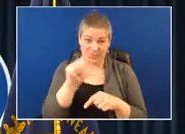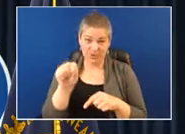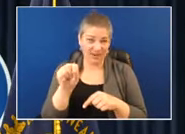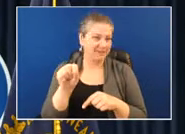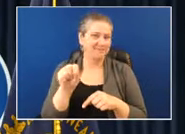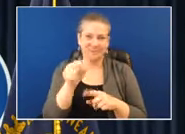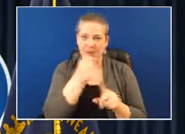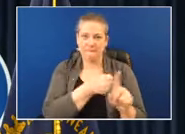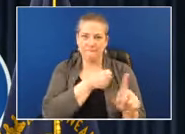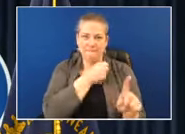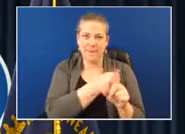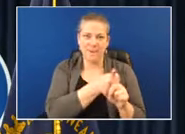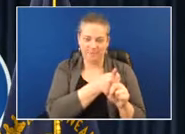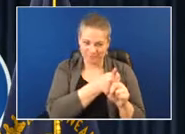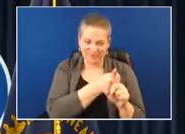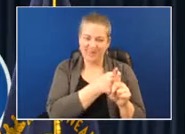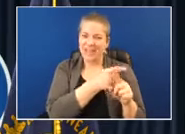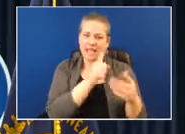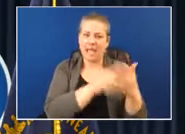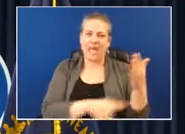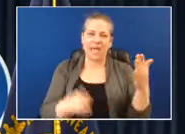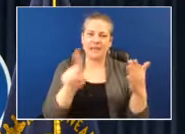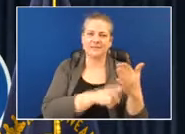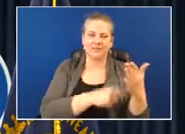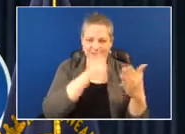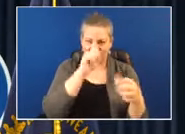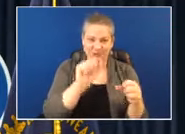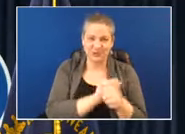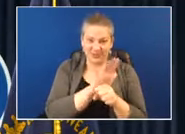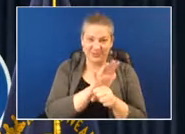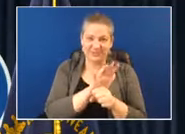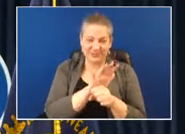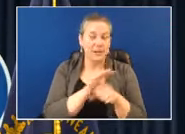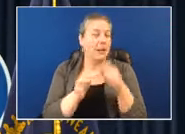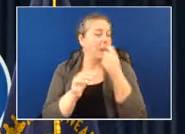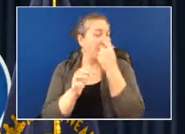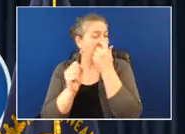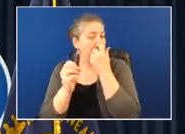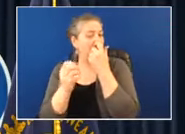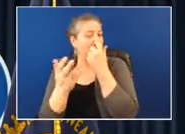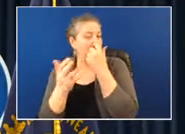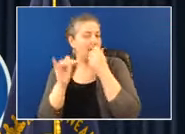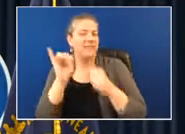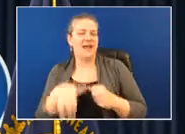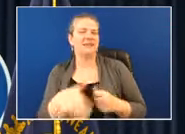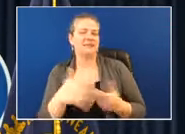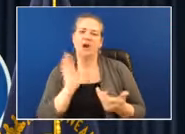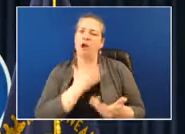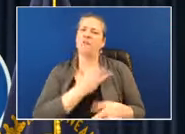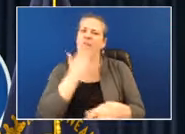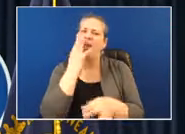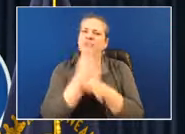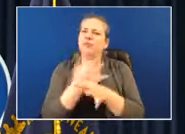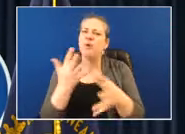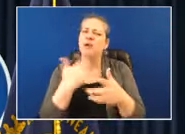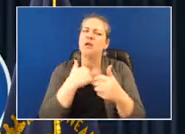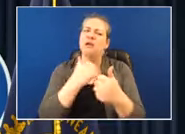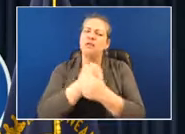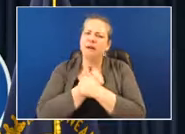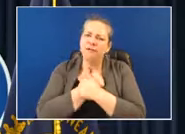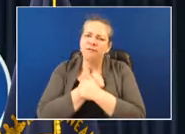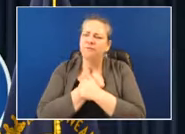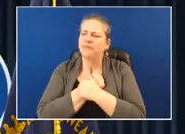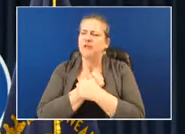large events canceled because of COVID-19, but I think that was a testament to our faith about loving and caring about one